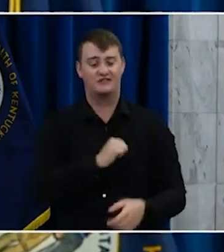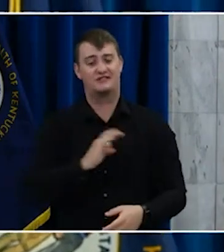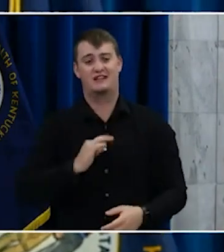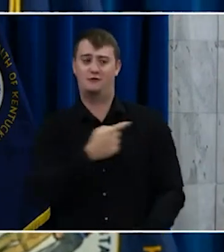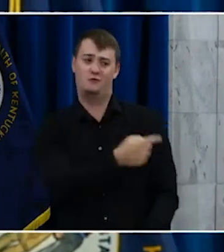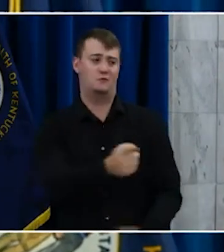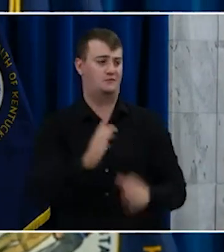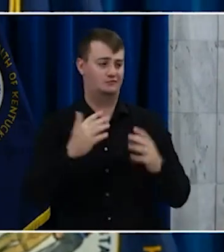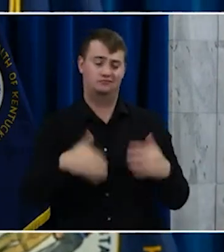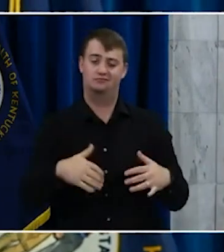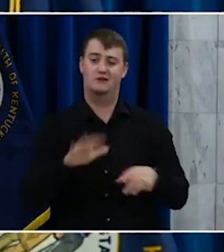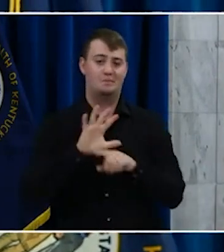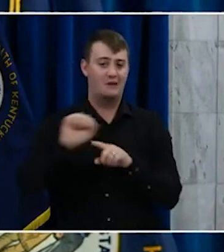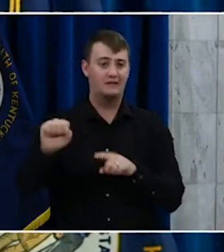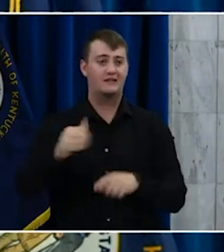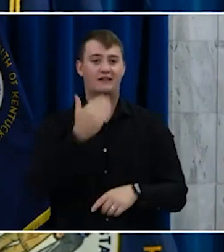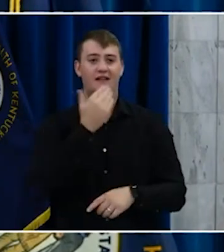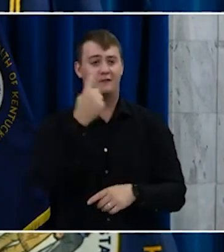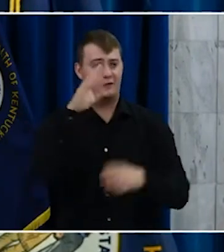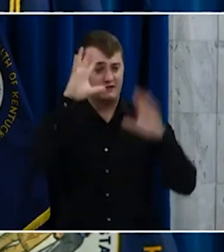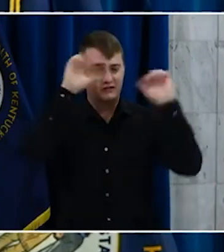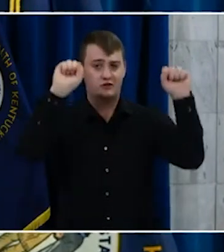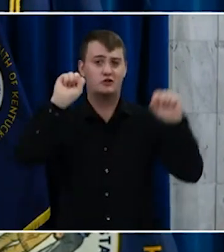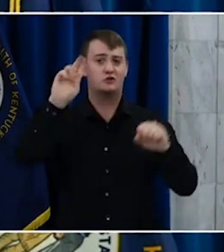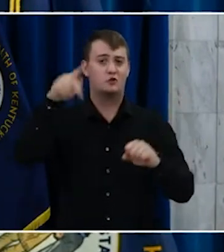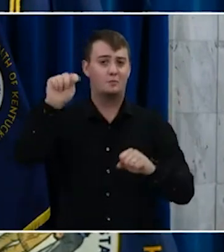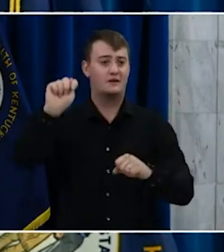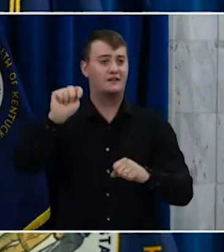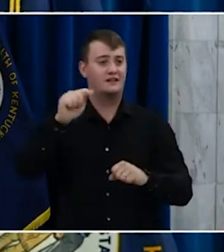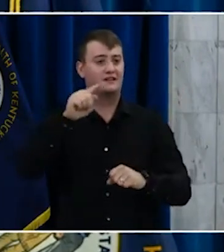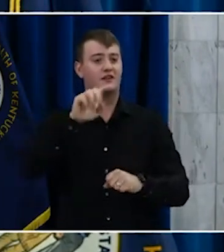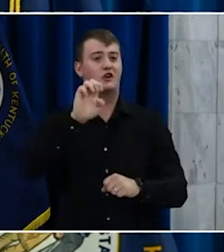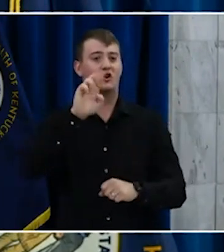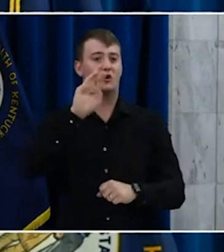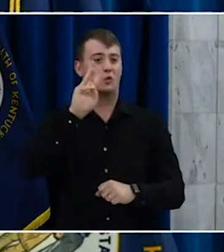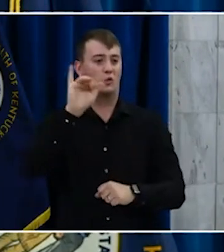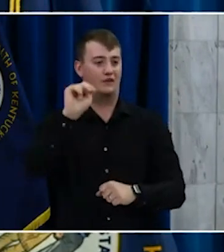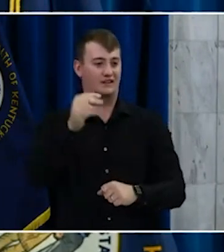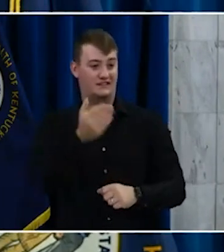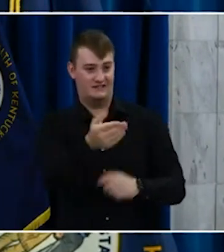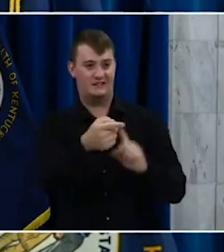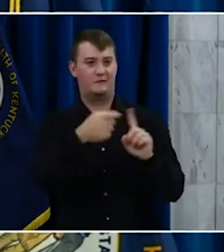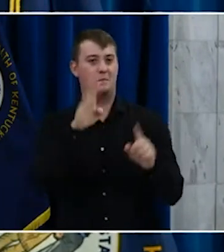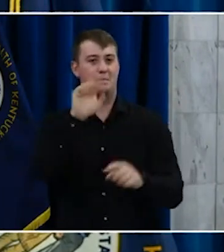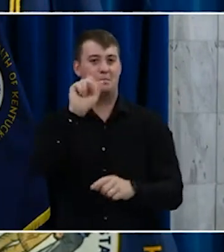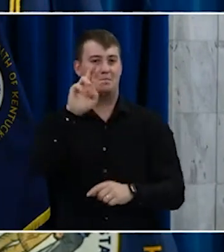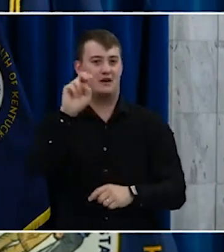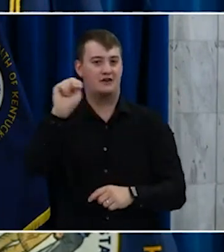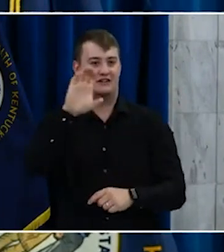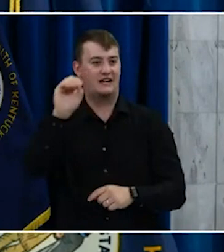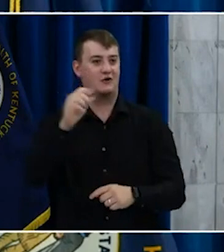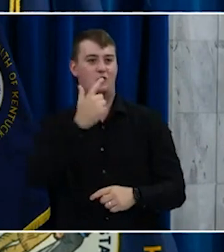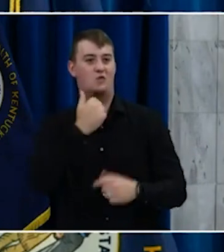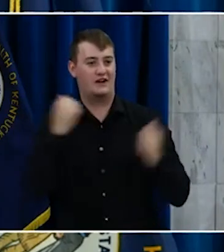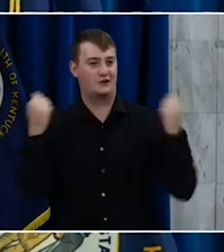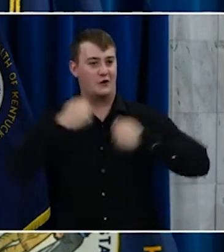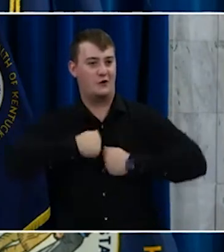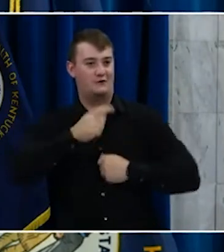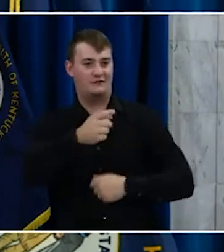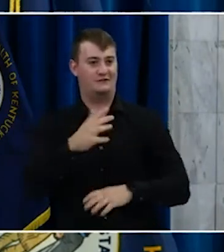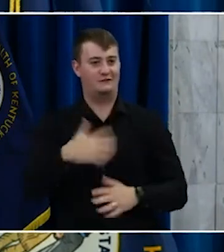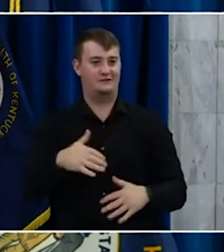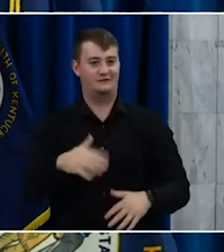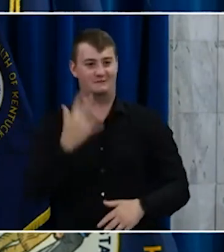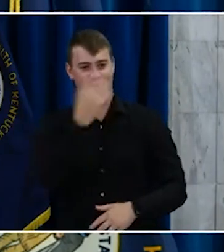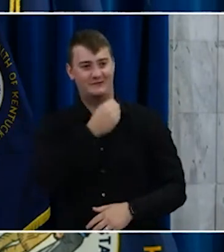all are amazing. Thank you to my superintendent, Ms. Amy Irwin. She's here. She came from Barron County today. She's in the red coat back there looking really